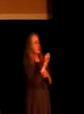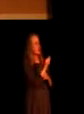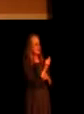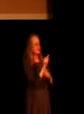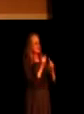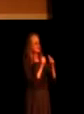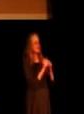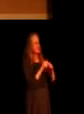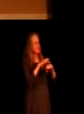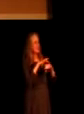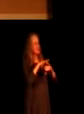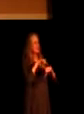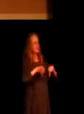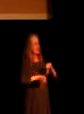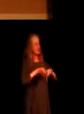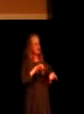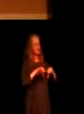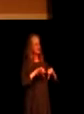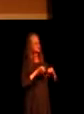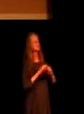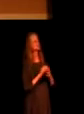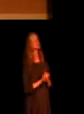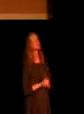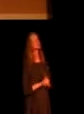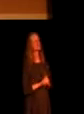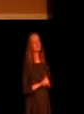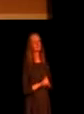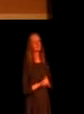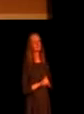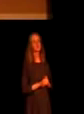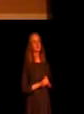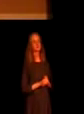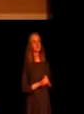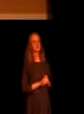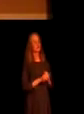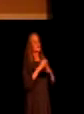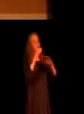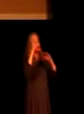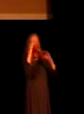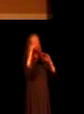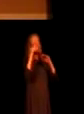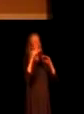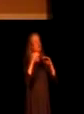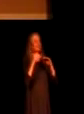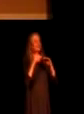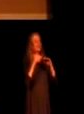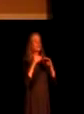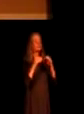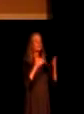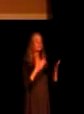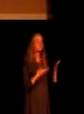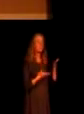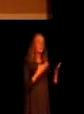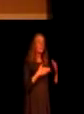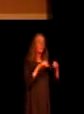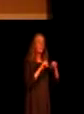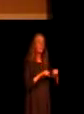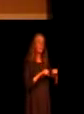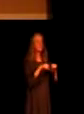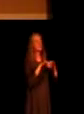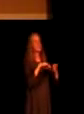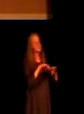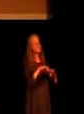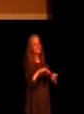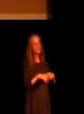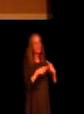in this next hour, and give you I could just give kind of a history of